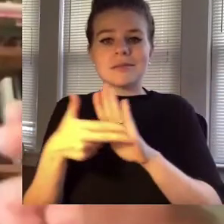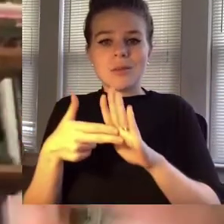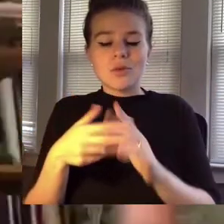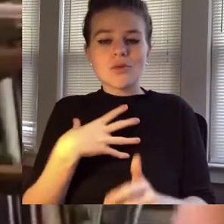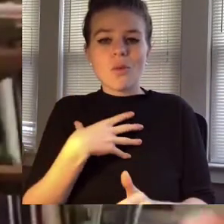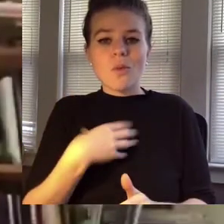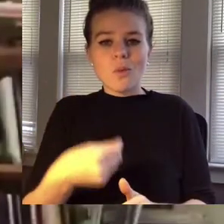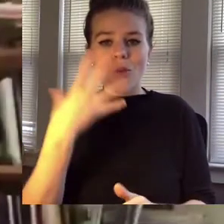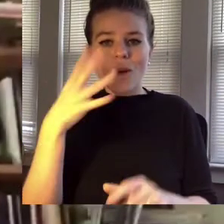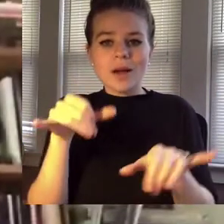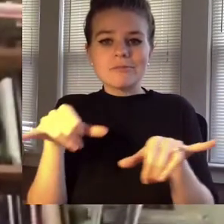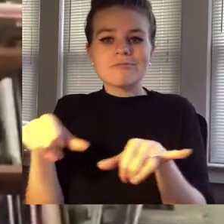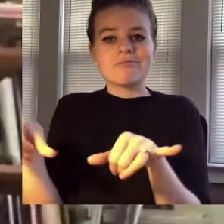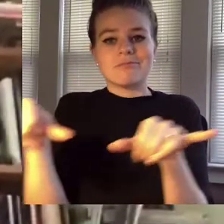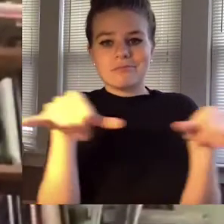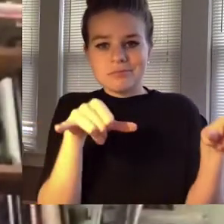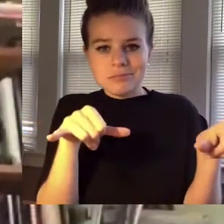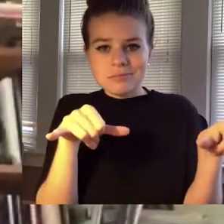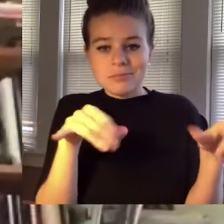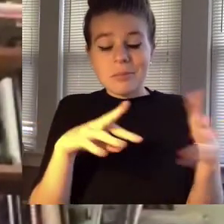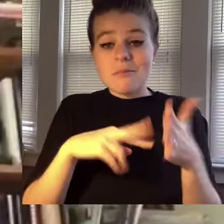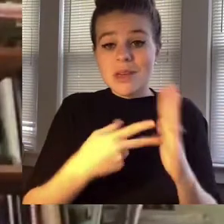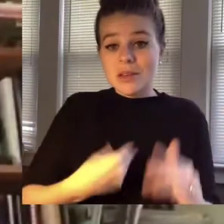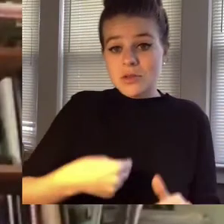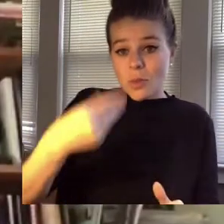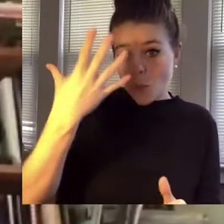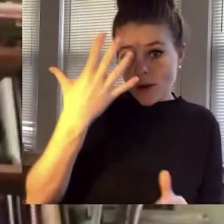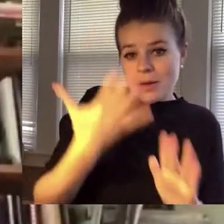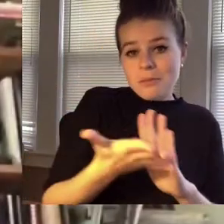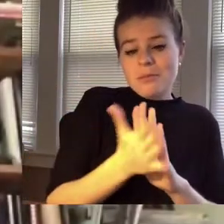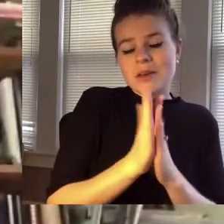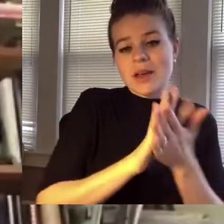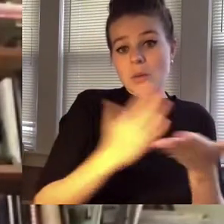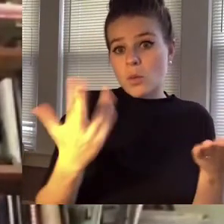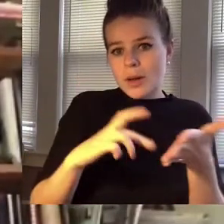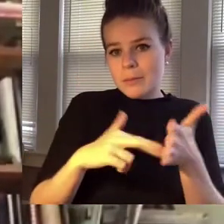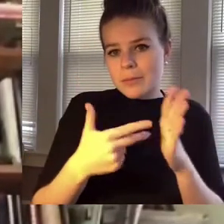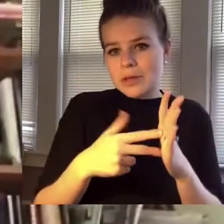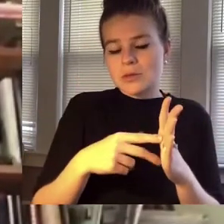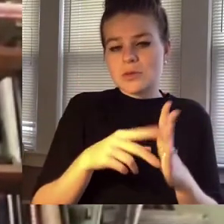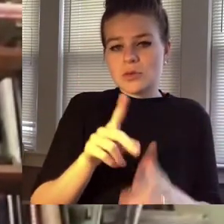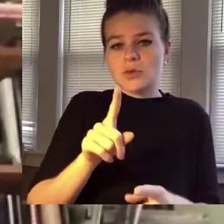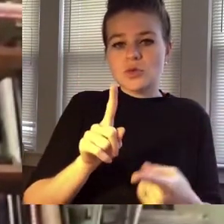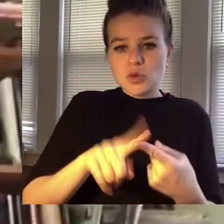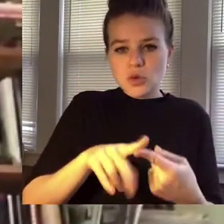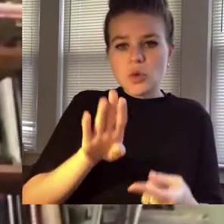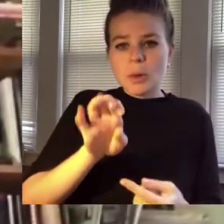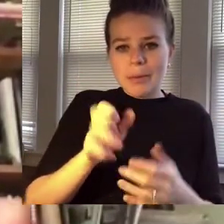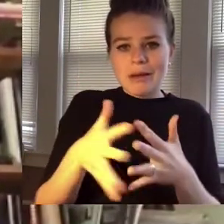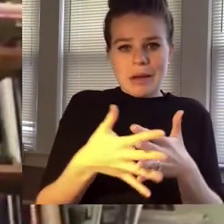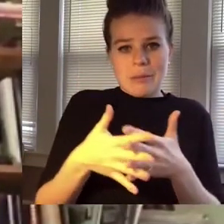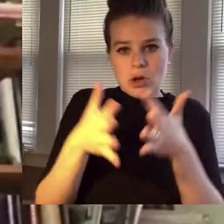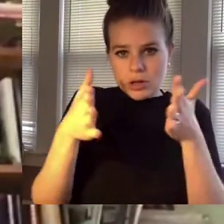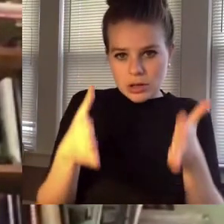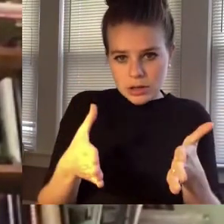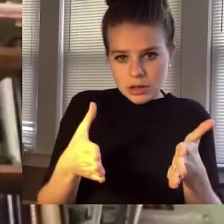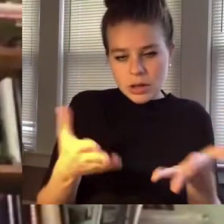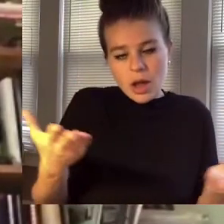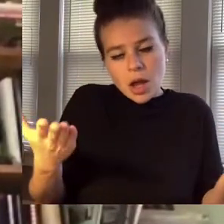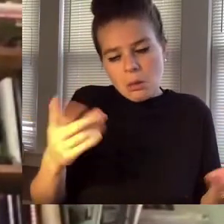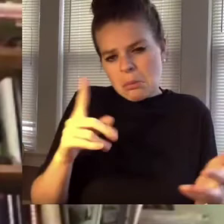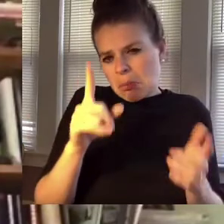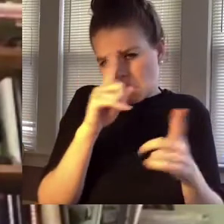That is, whiteness becomes the prototype of American. You can debate all you